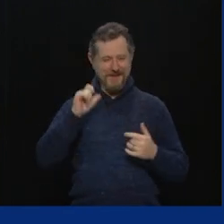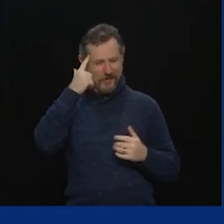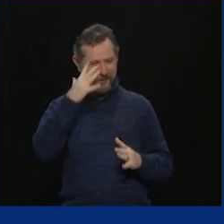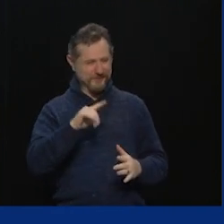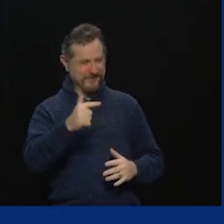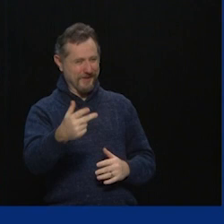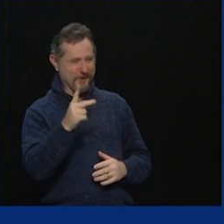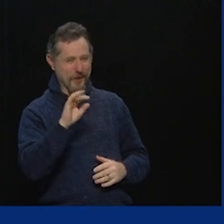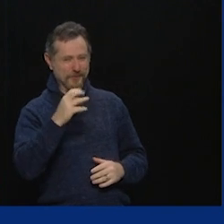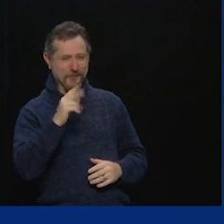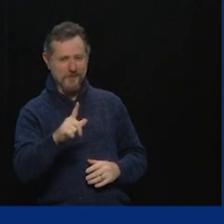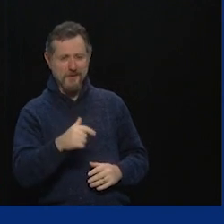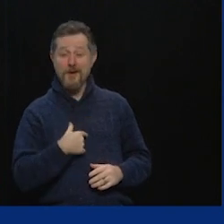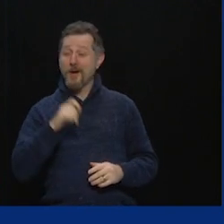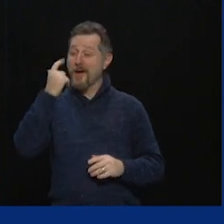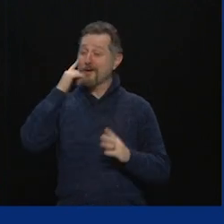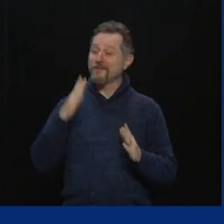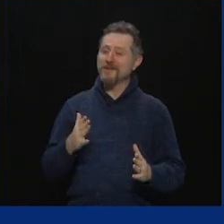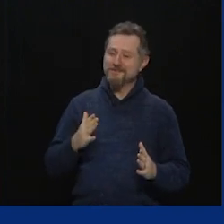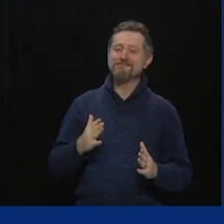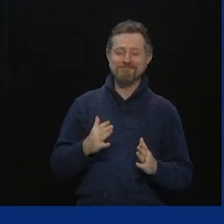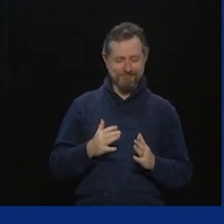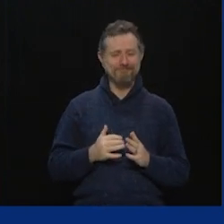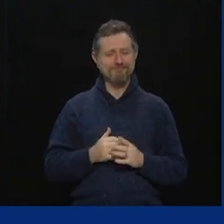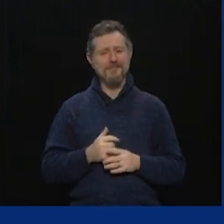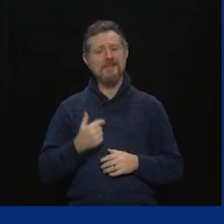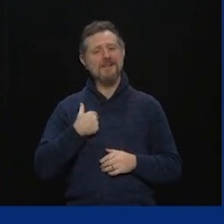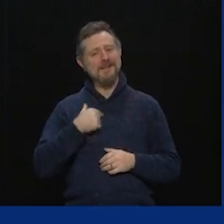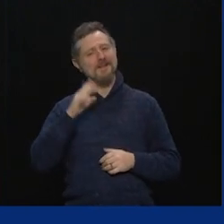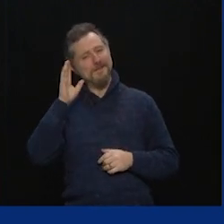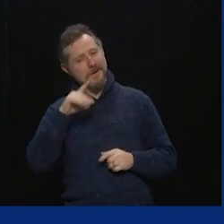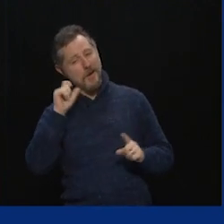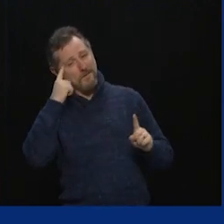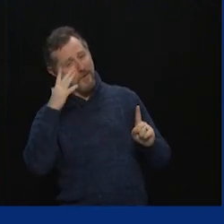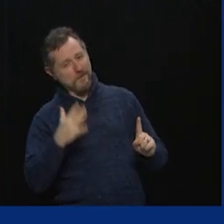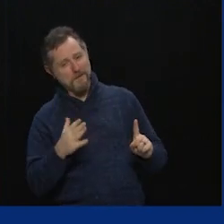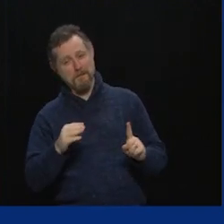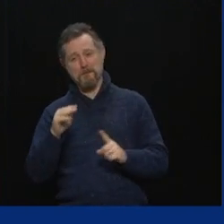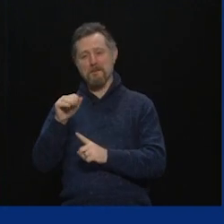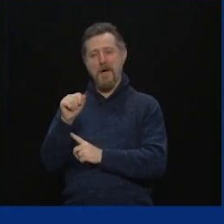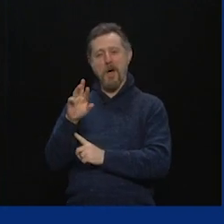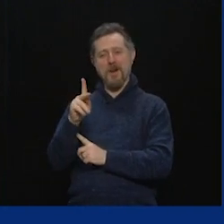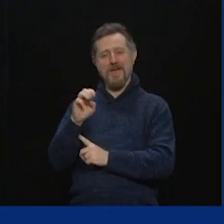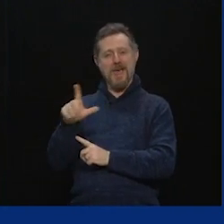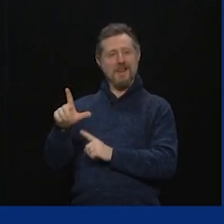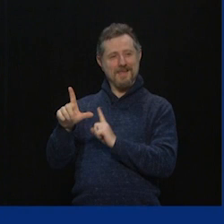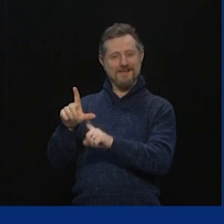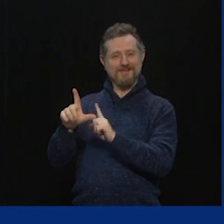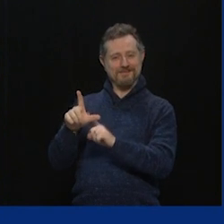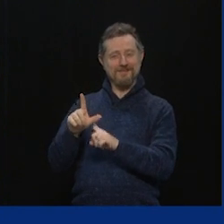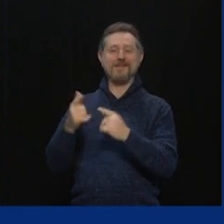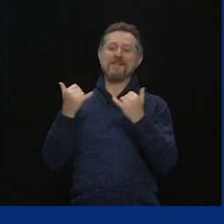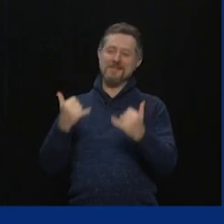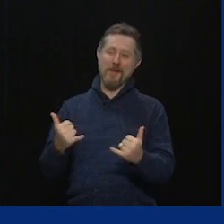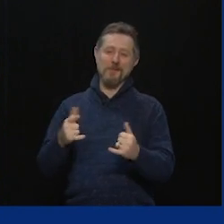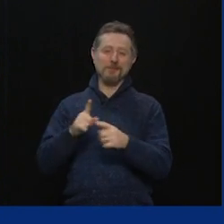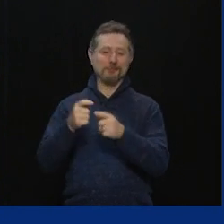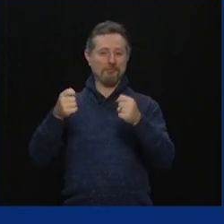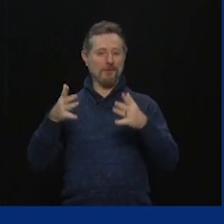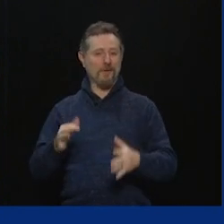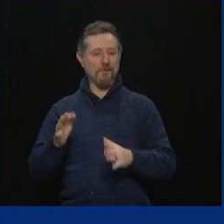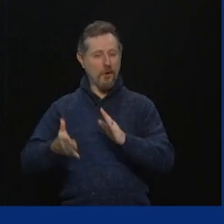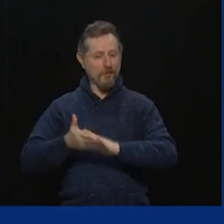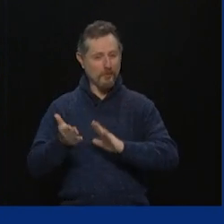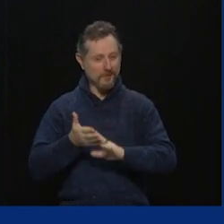you. Once a governor, always a governor, Governor Markell, who's now the ambassador for the Organization of Economic Cooperation and Development. I want to thank you and the White